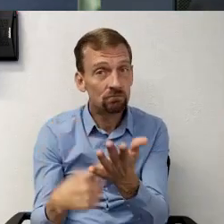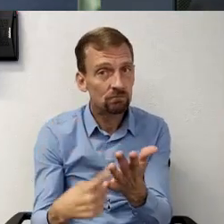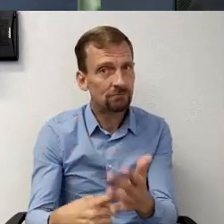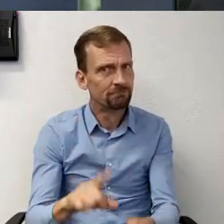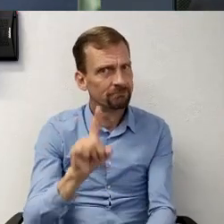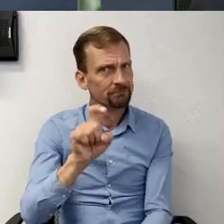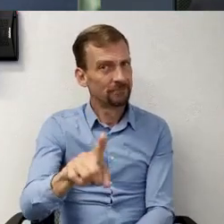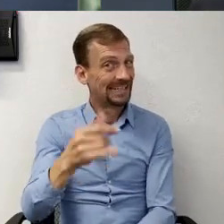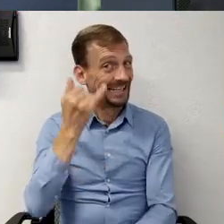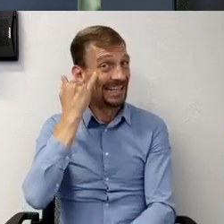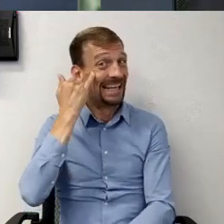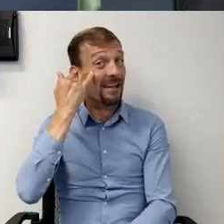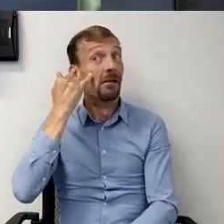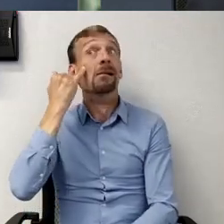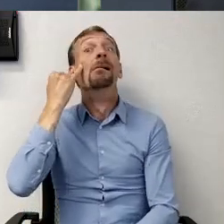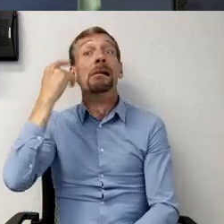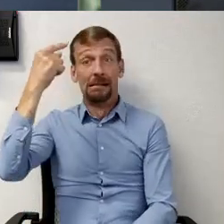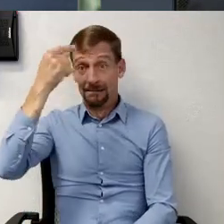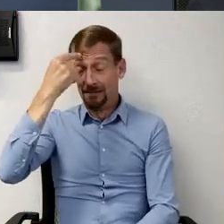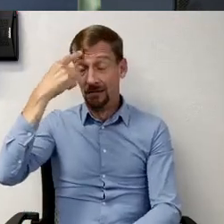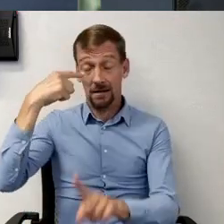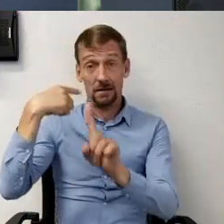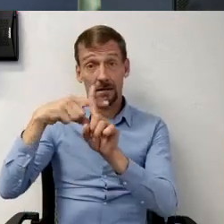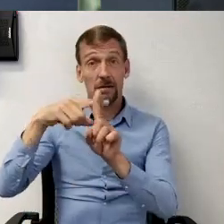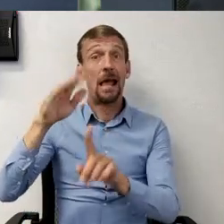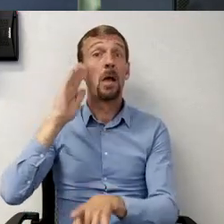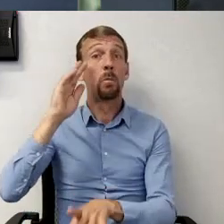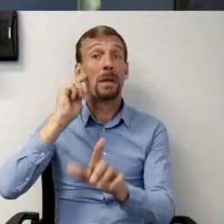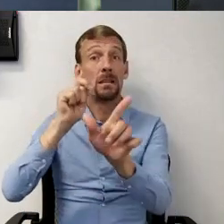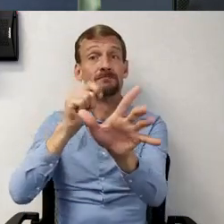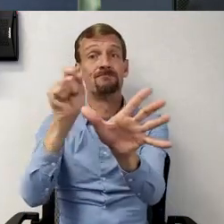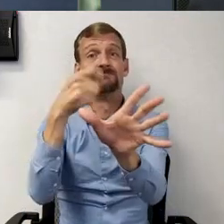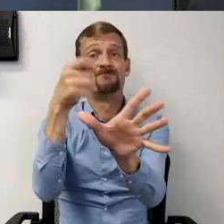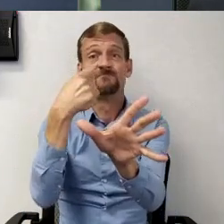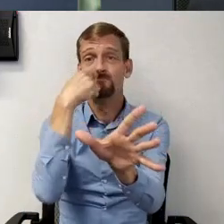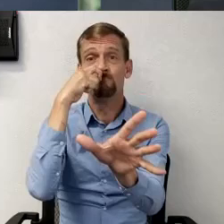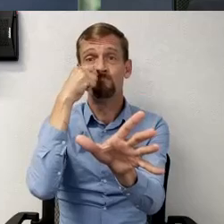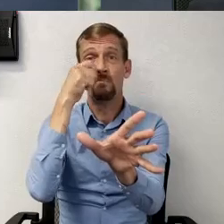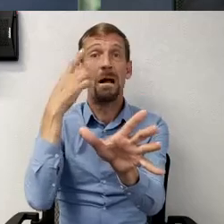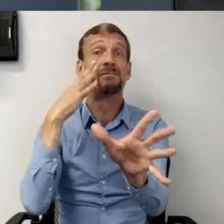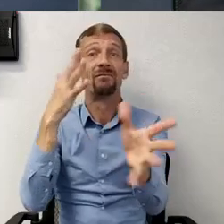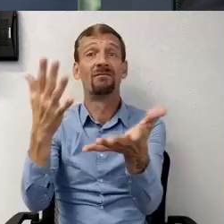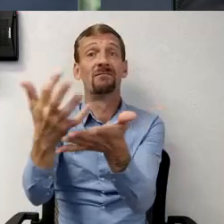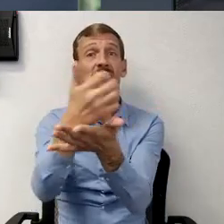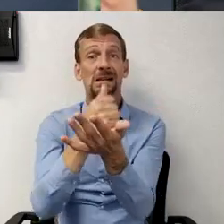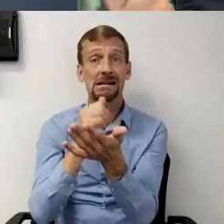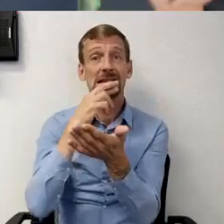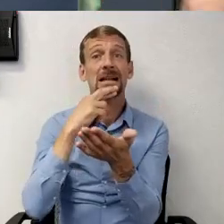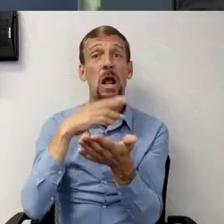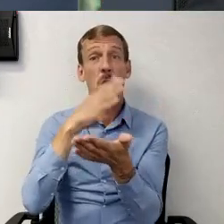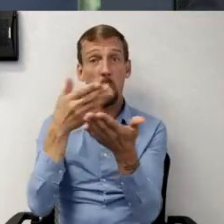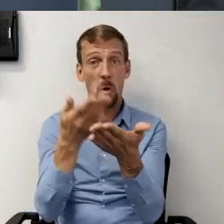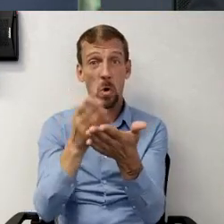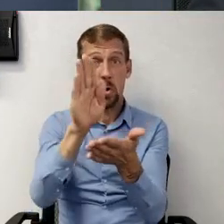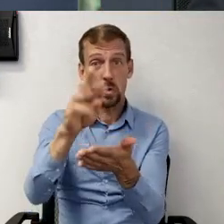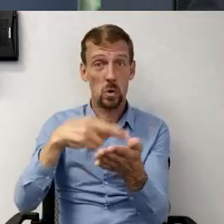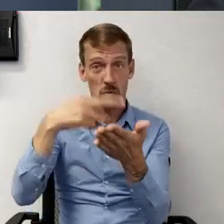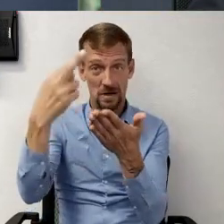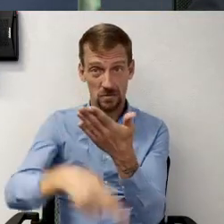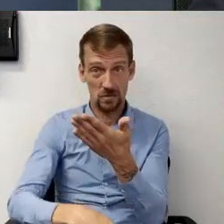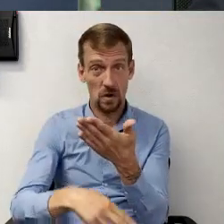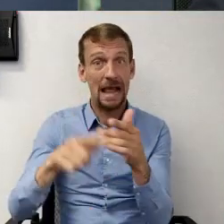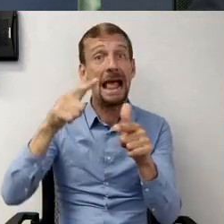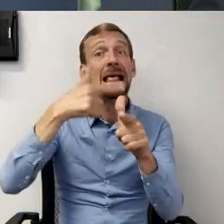are positive for COVID, they will swab you right there and collect the specimen. But they will courier it over